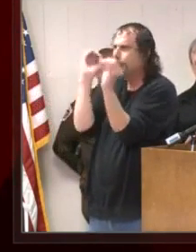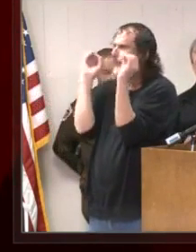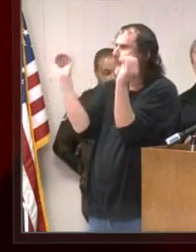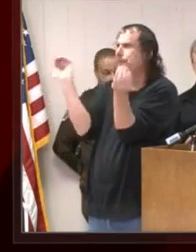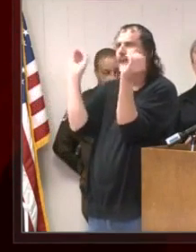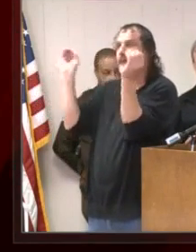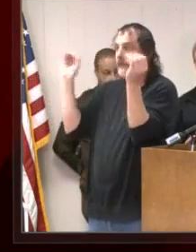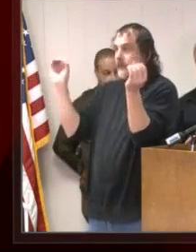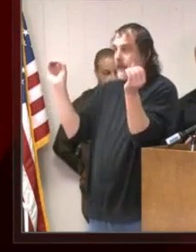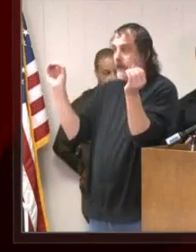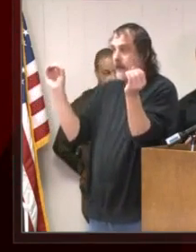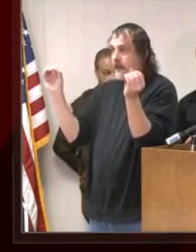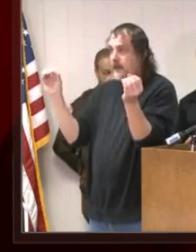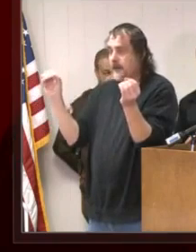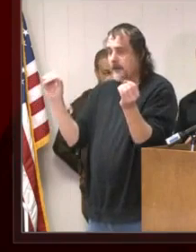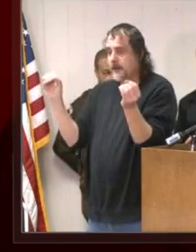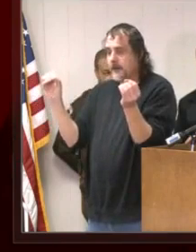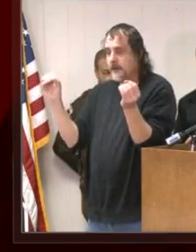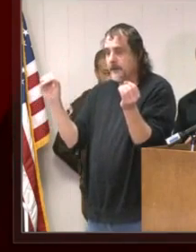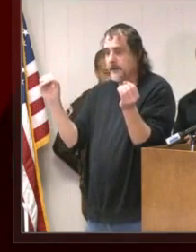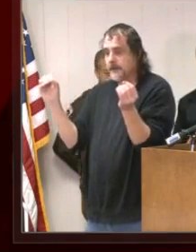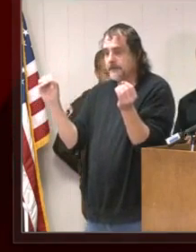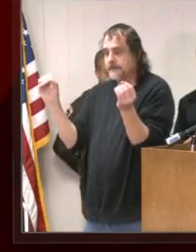whatsoever. Due to having received those